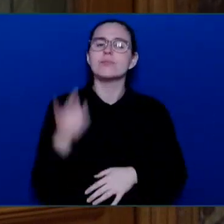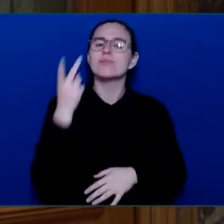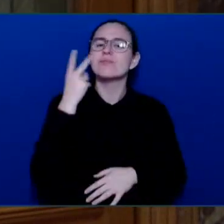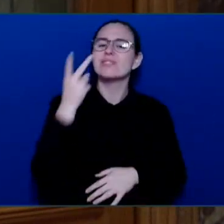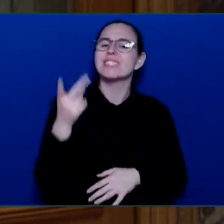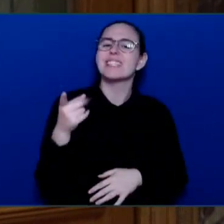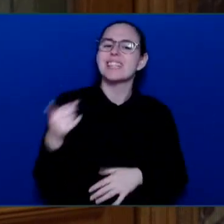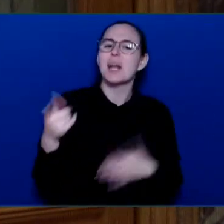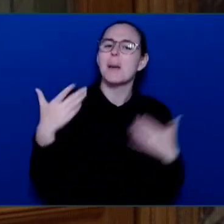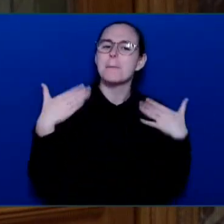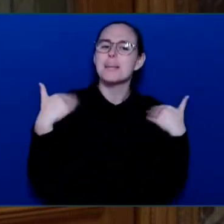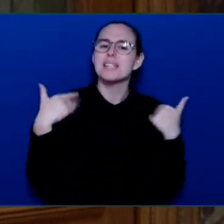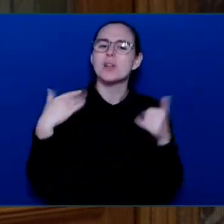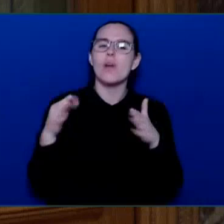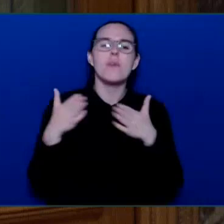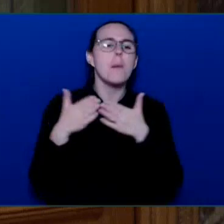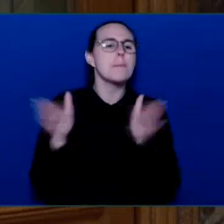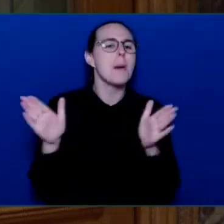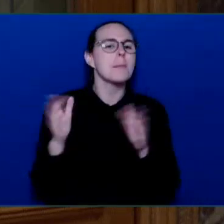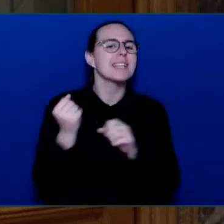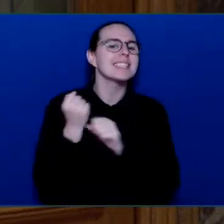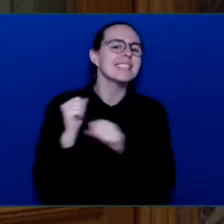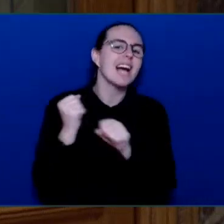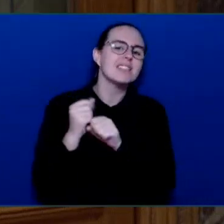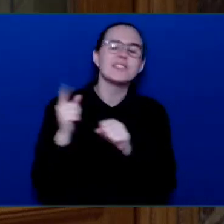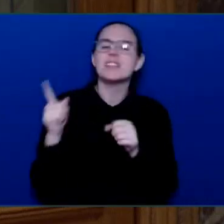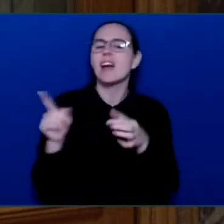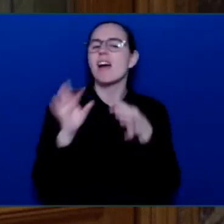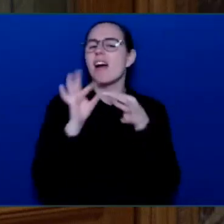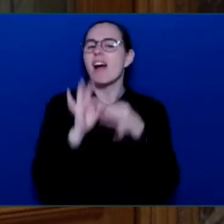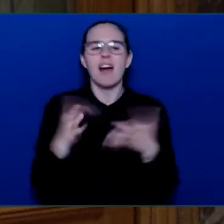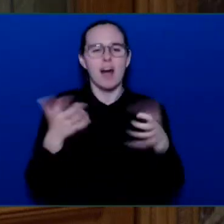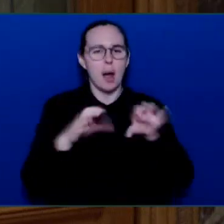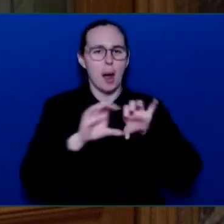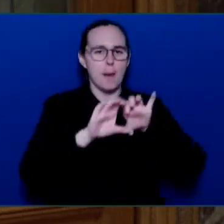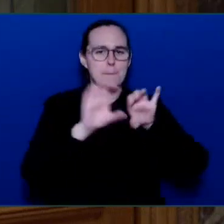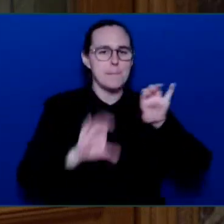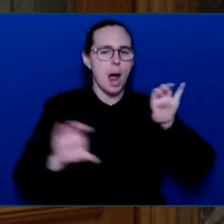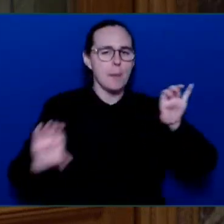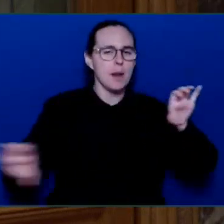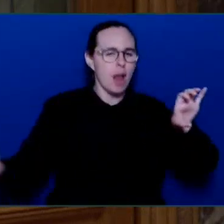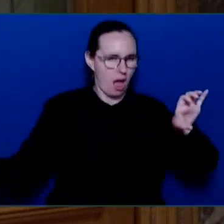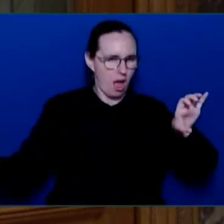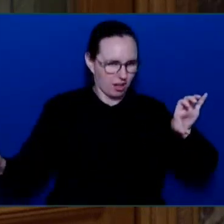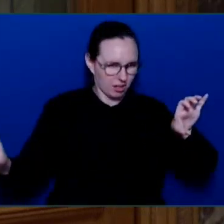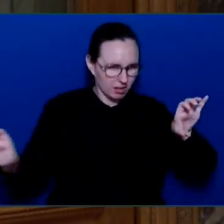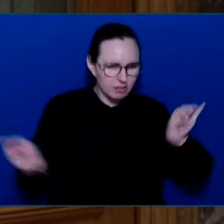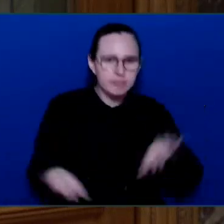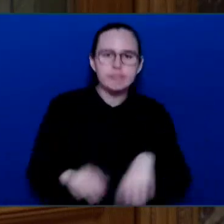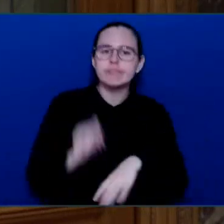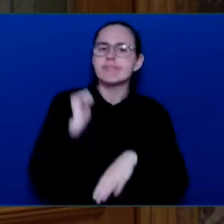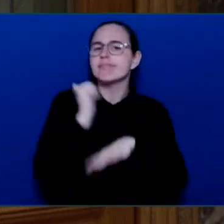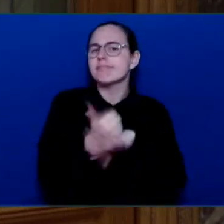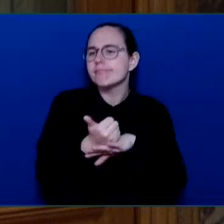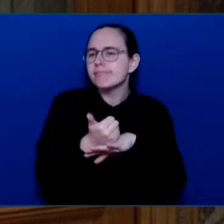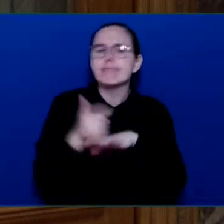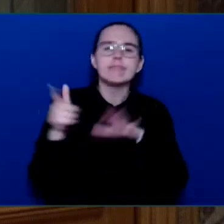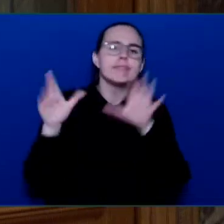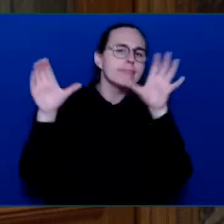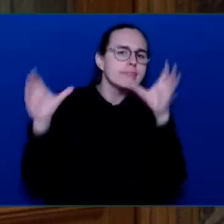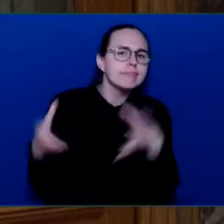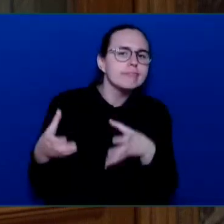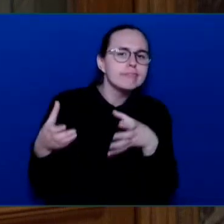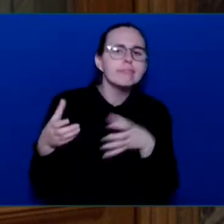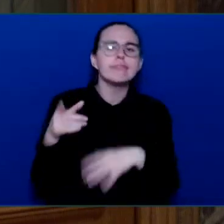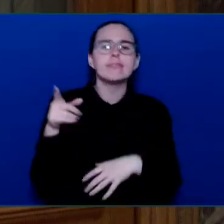stood up a special unit called the Community Industry Response Group, CIRGS it's known. It's to police Indigenous people. It has a